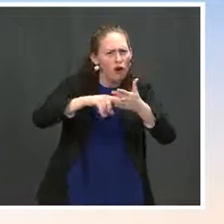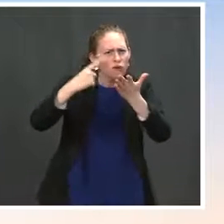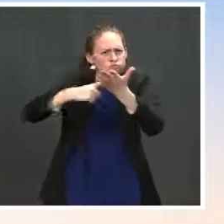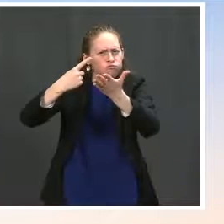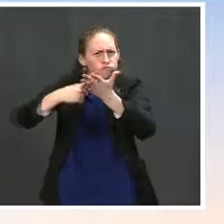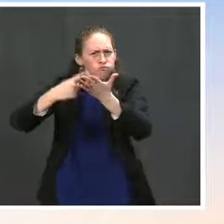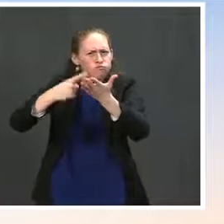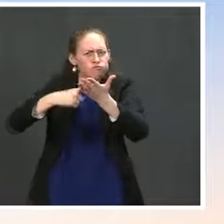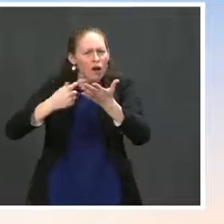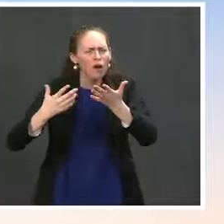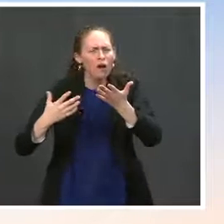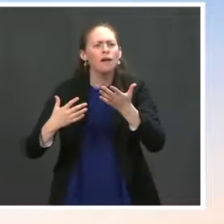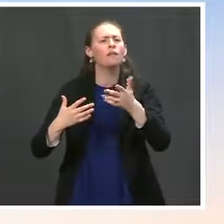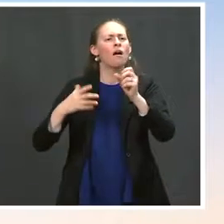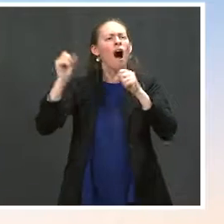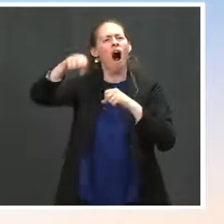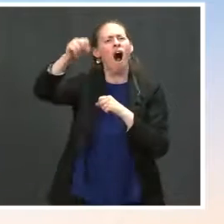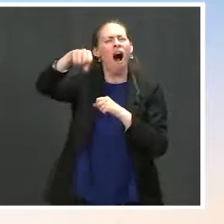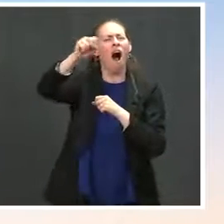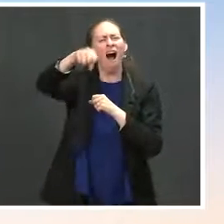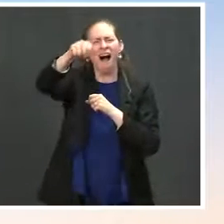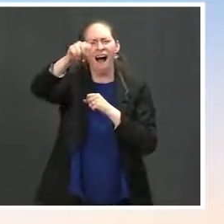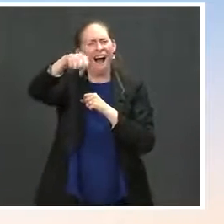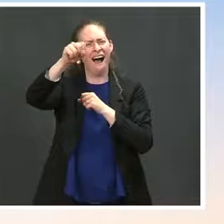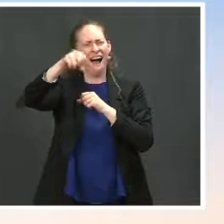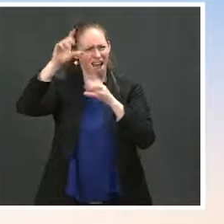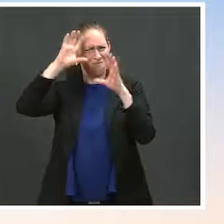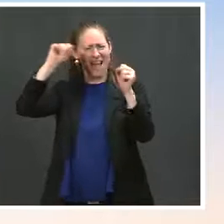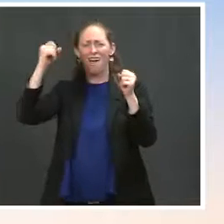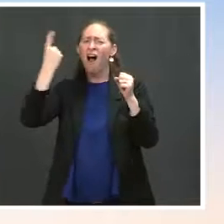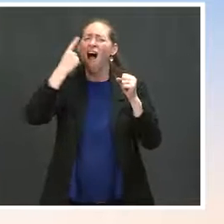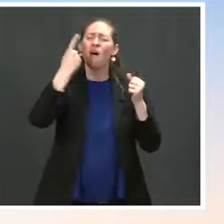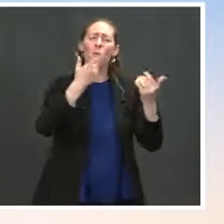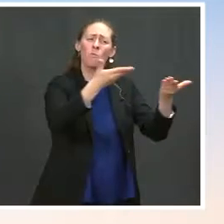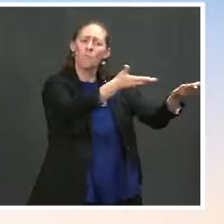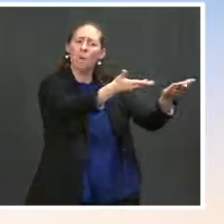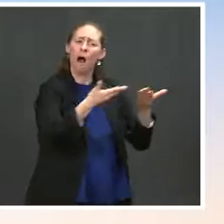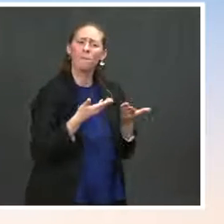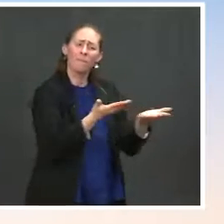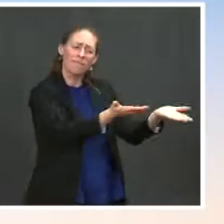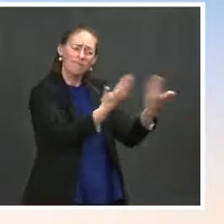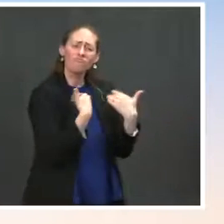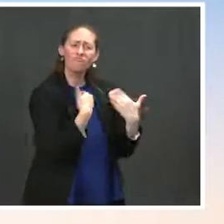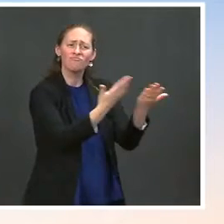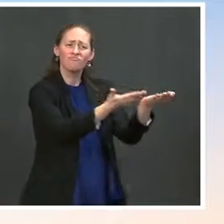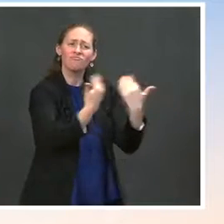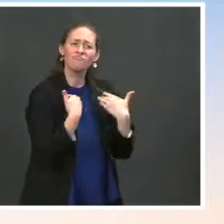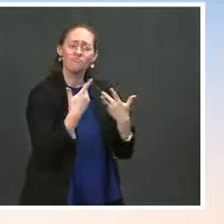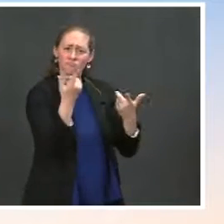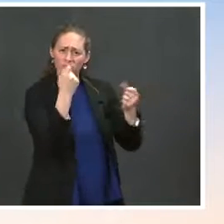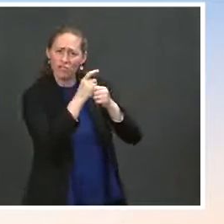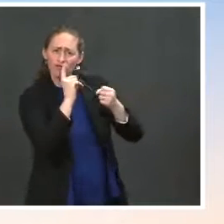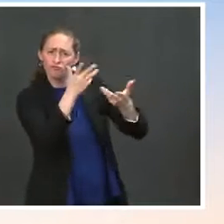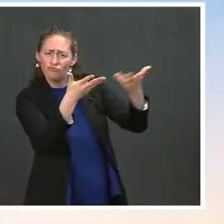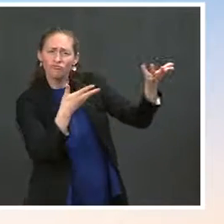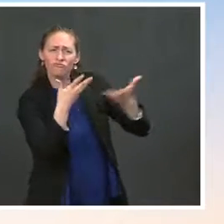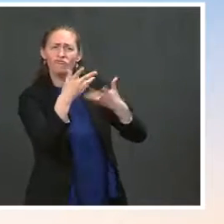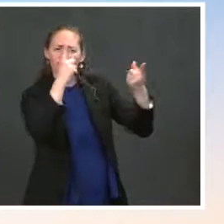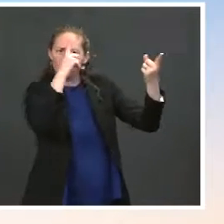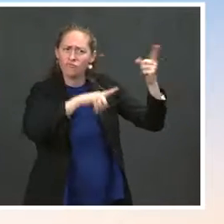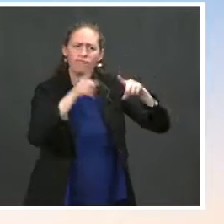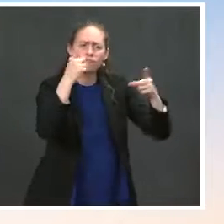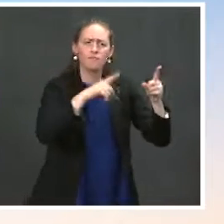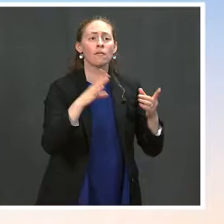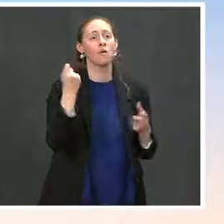The president has said from the beginning that he would welcome any good faith effort to find common ground, because the only unacceptable step